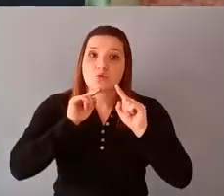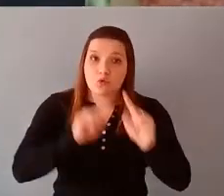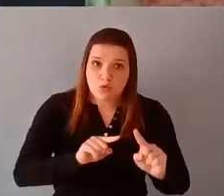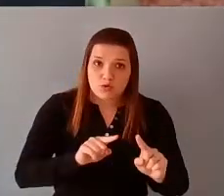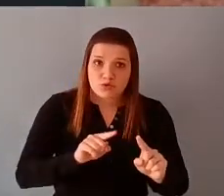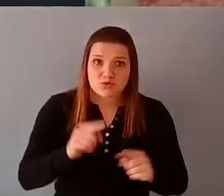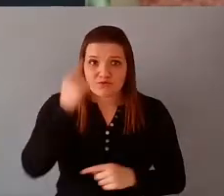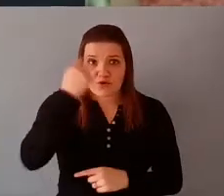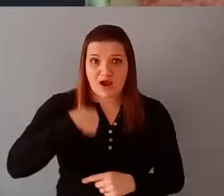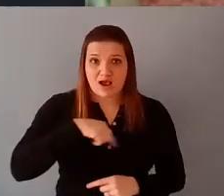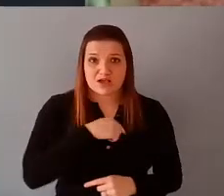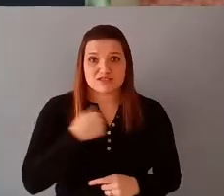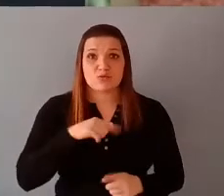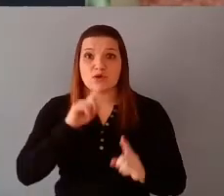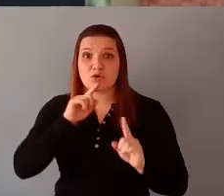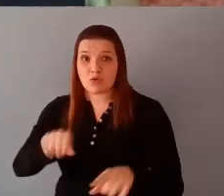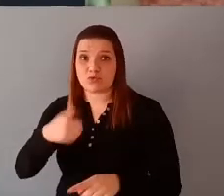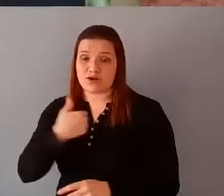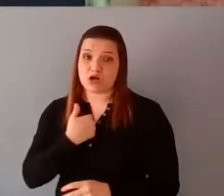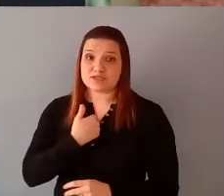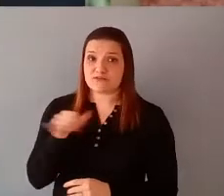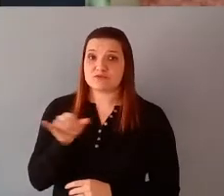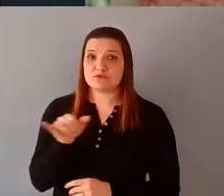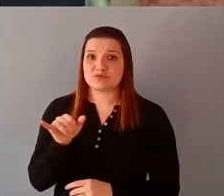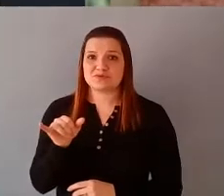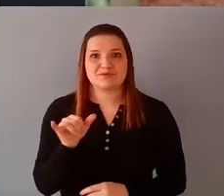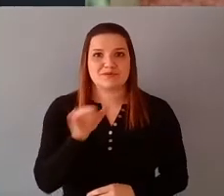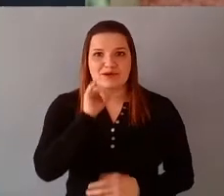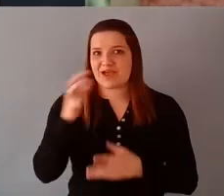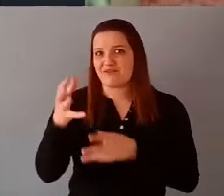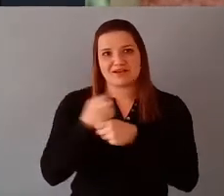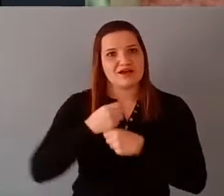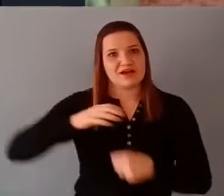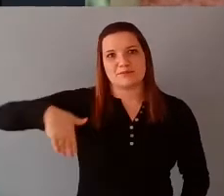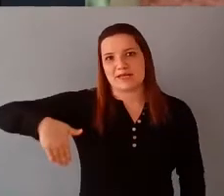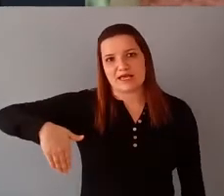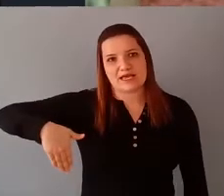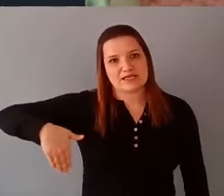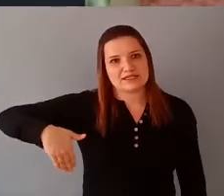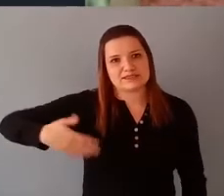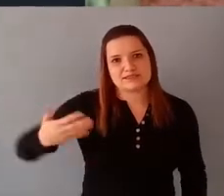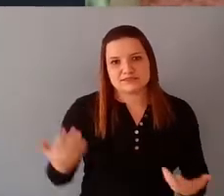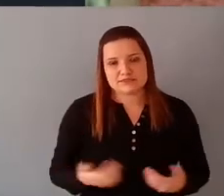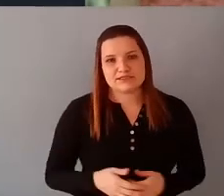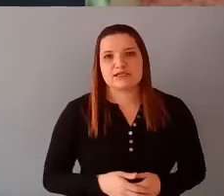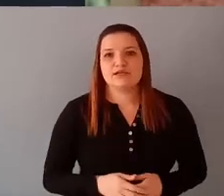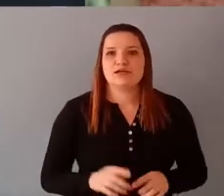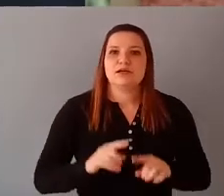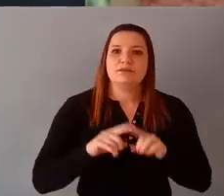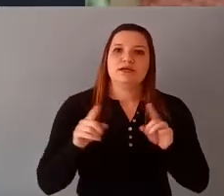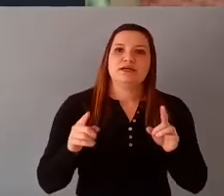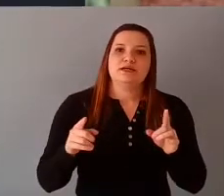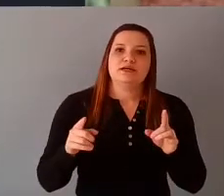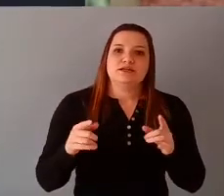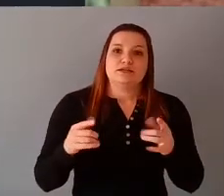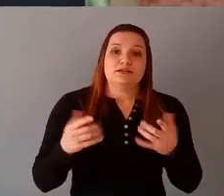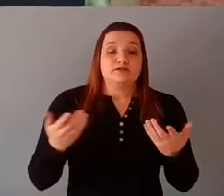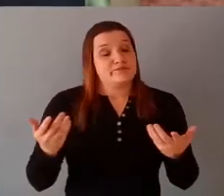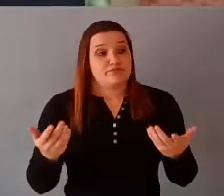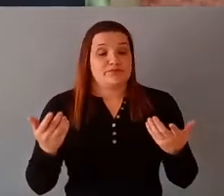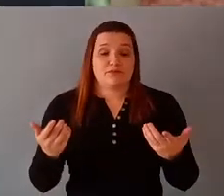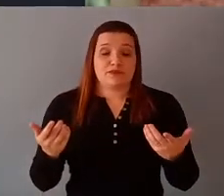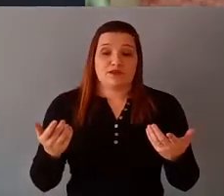us, and we ordered one ourselves. They haven't been received yet, but fortunately,